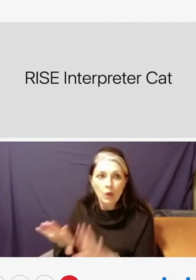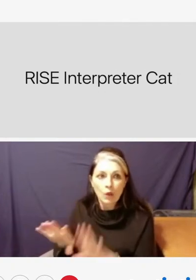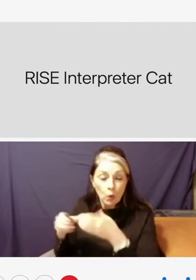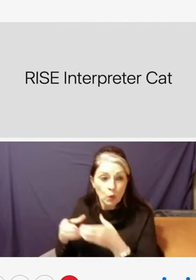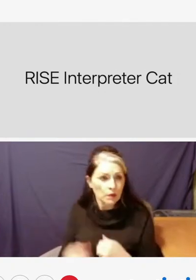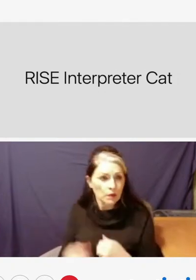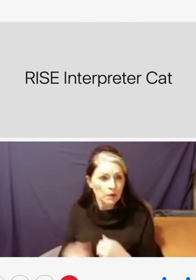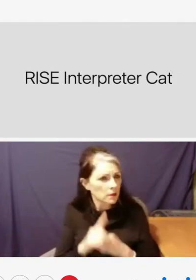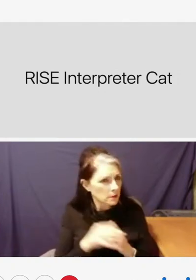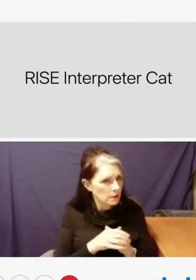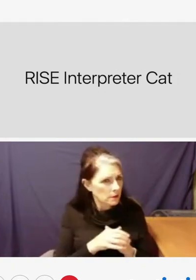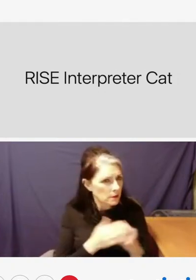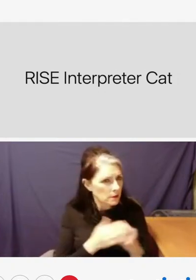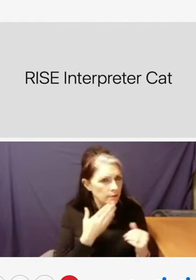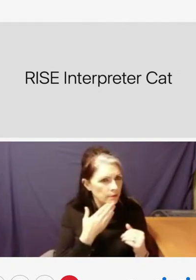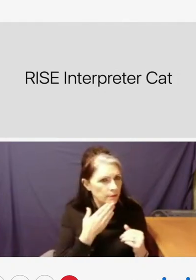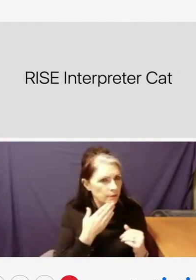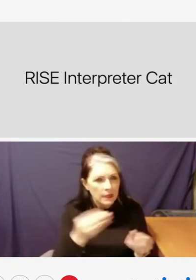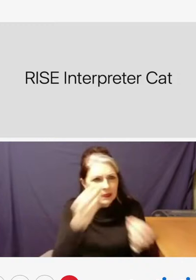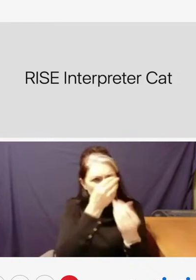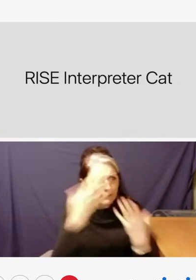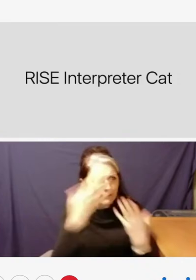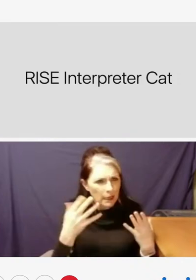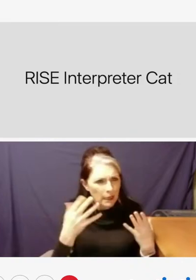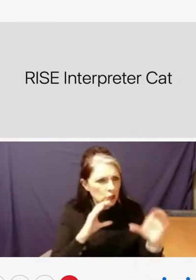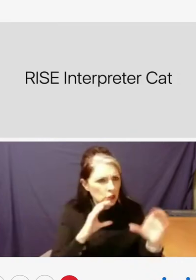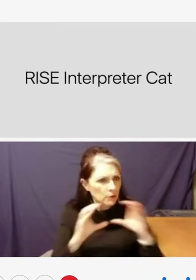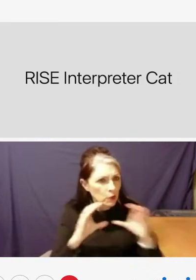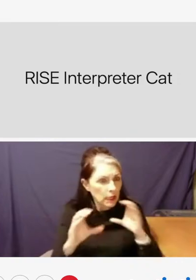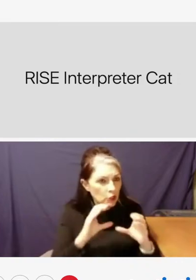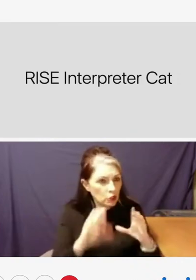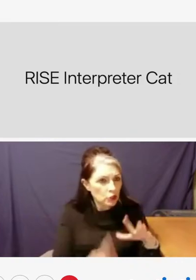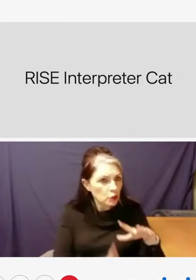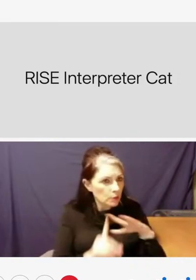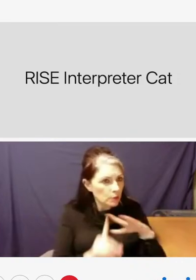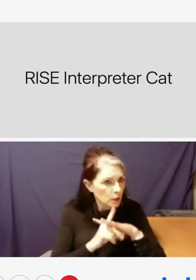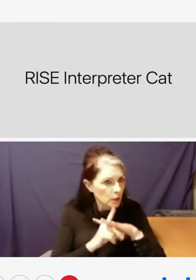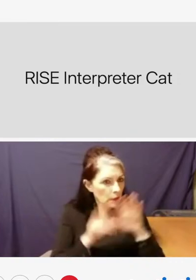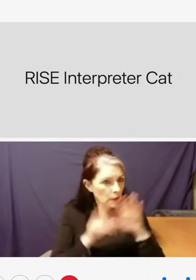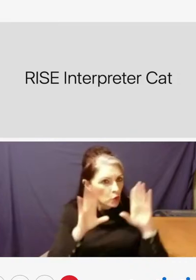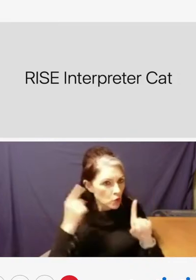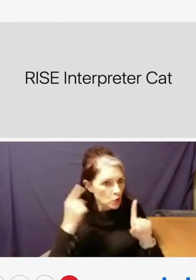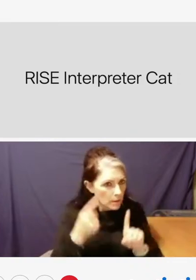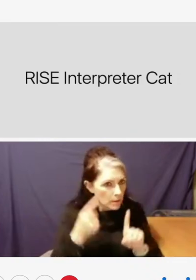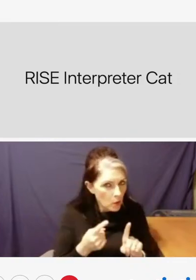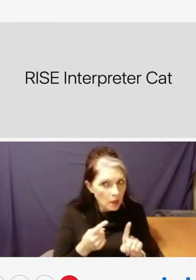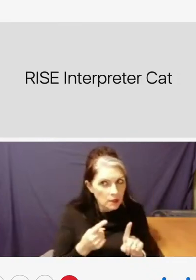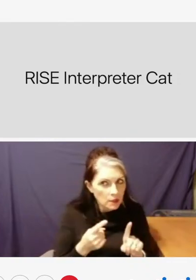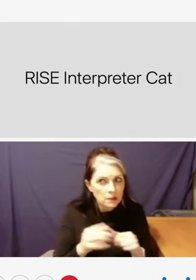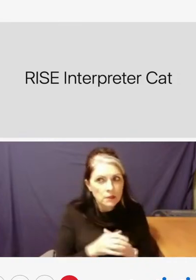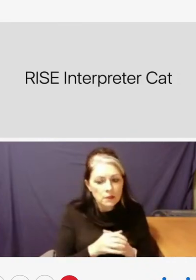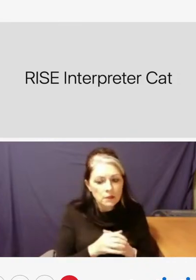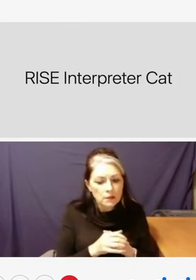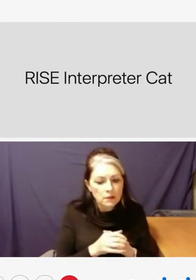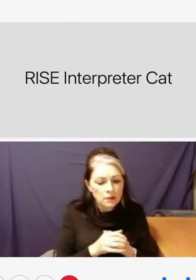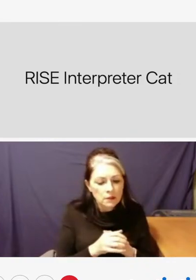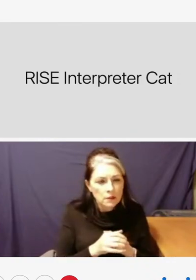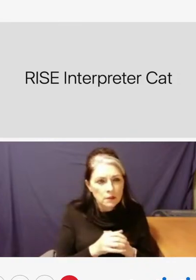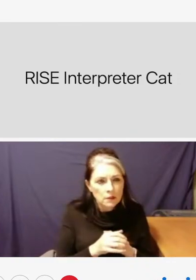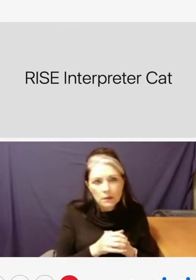of information and communication because I think you bring up a a great point is that uh our communication